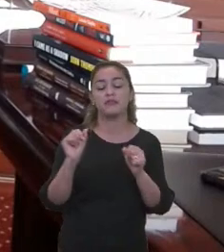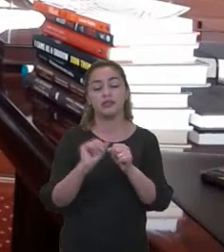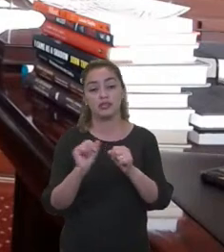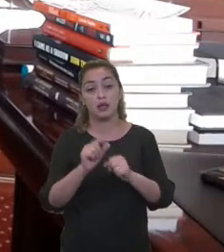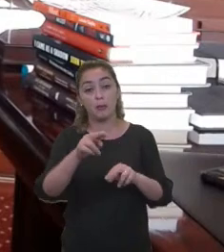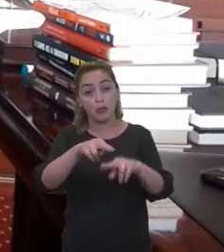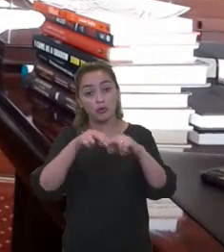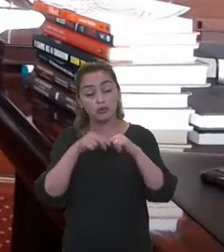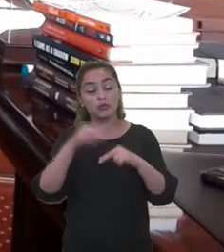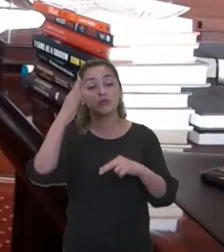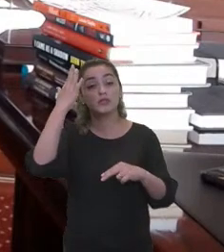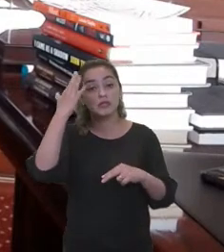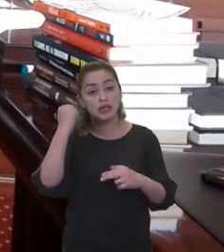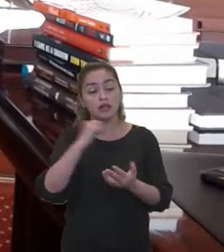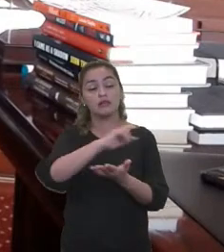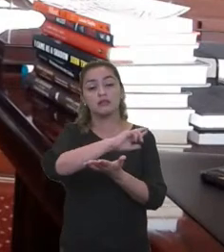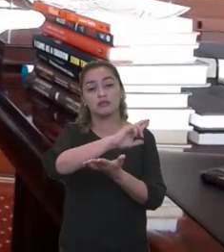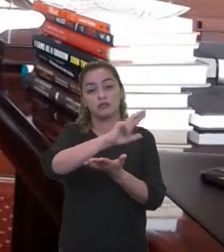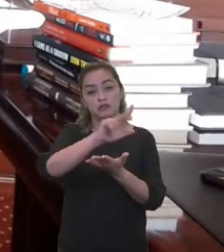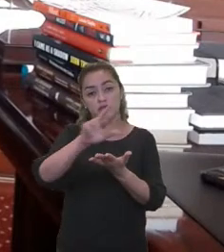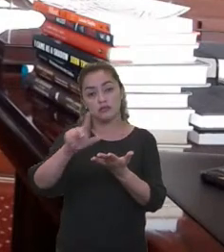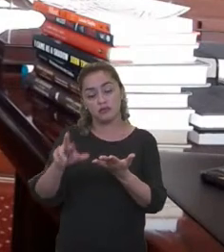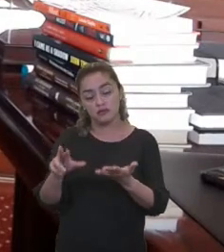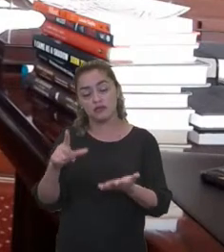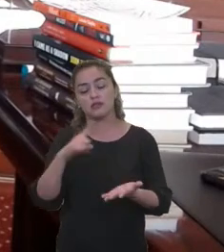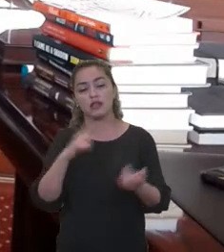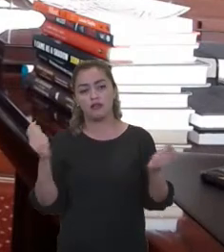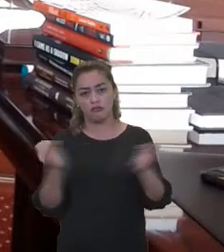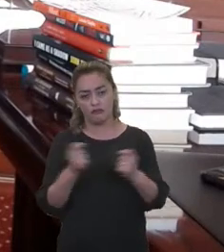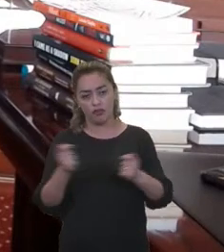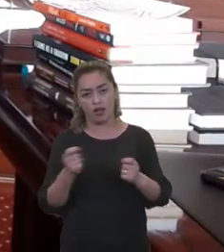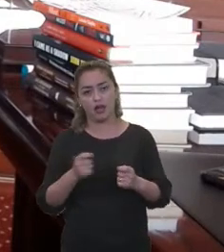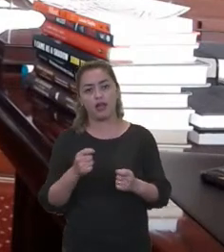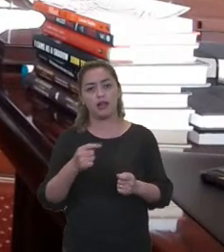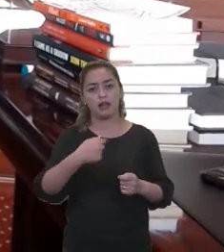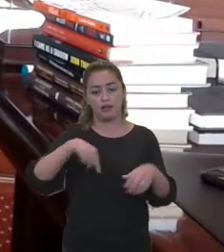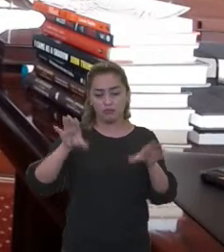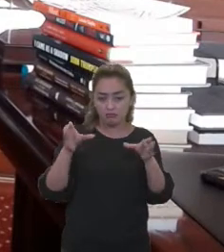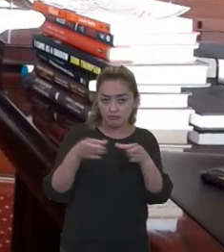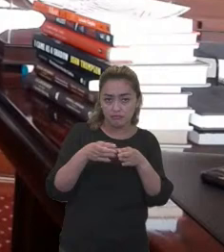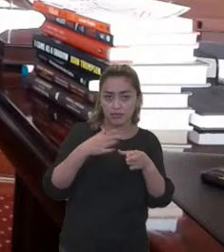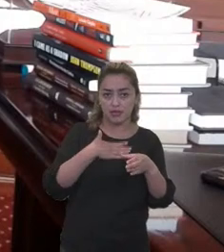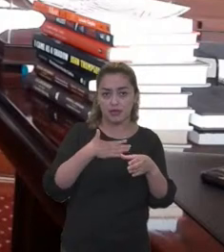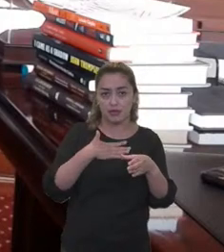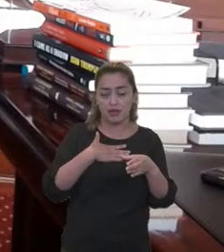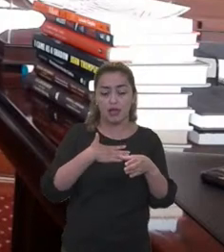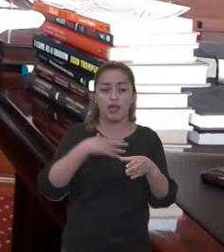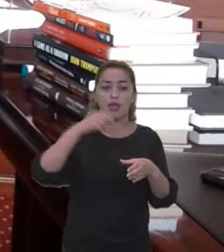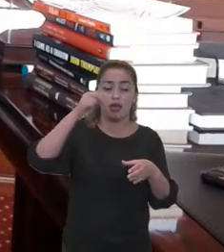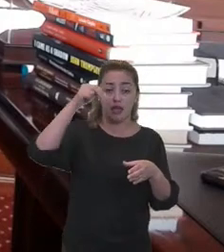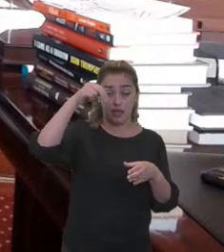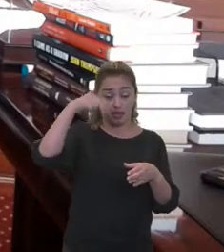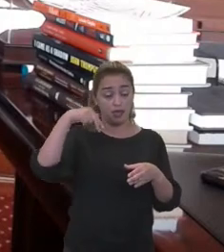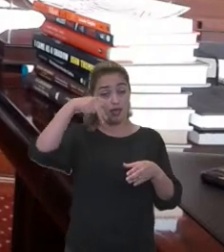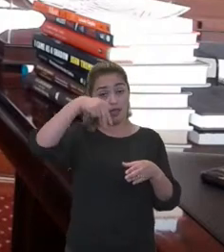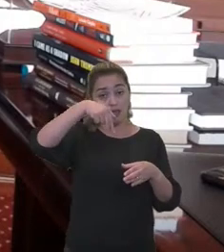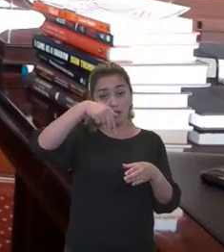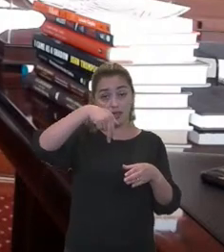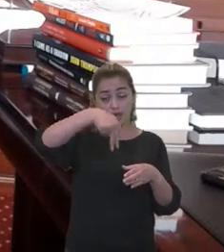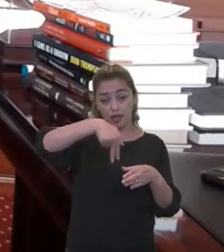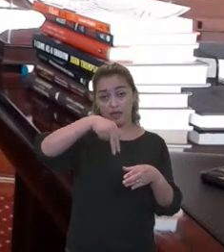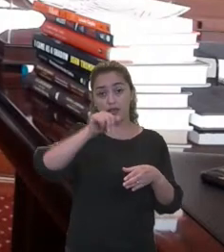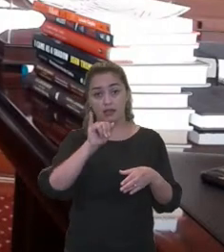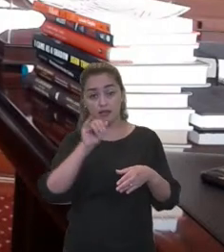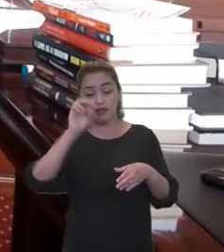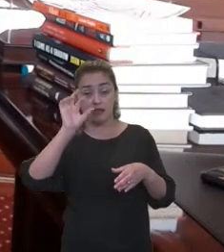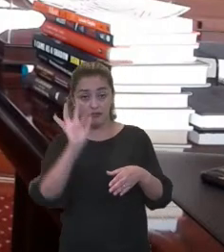stick within my organization and in the NFL, and why we're going to be able to continue to do good for people who typically don't